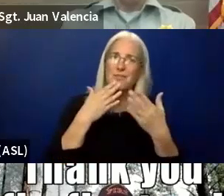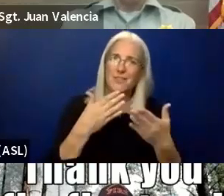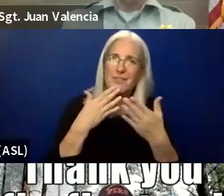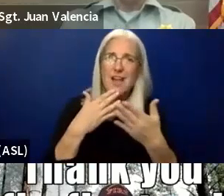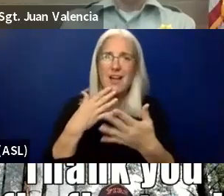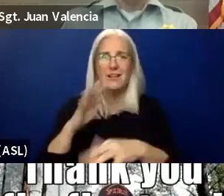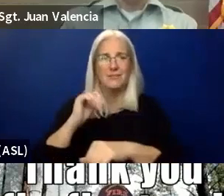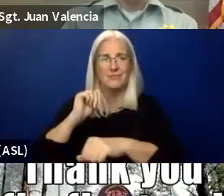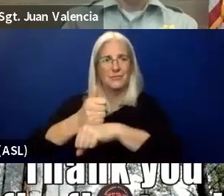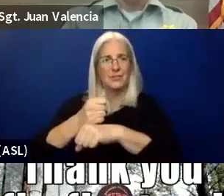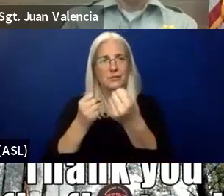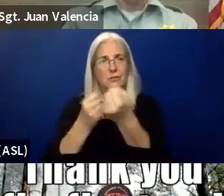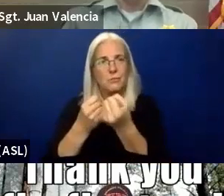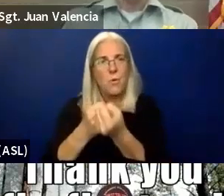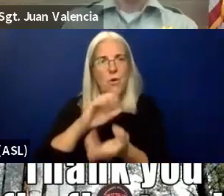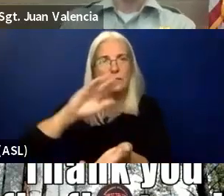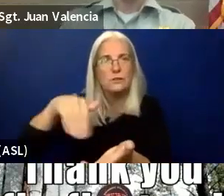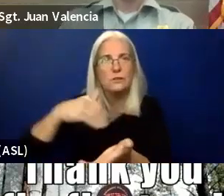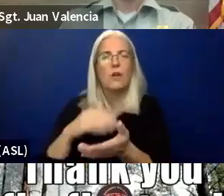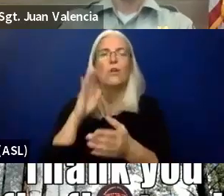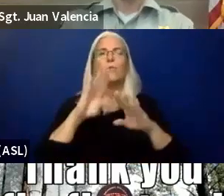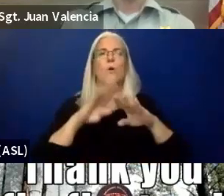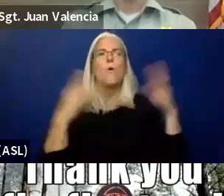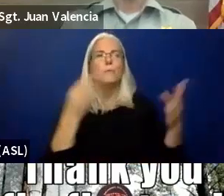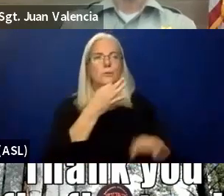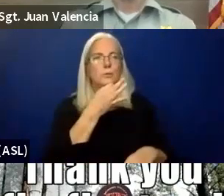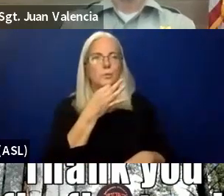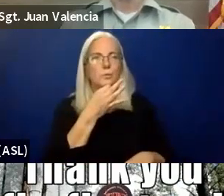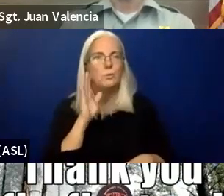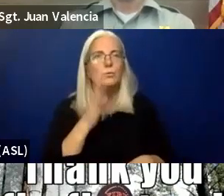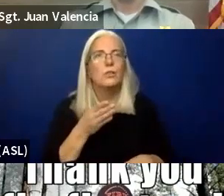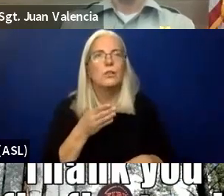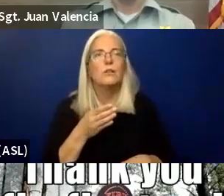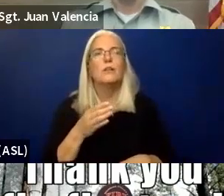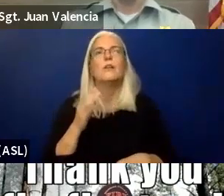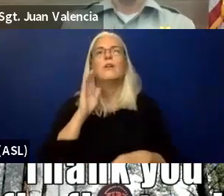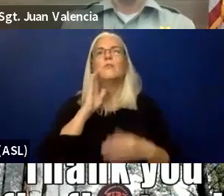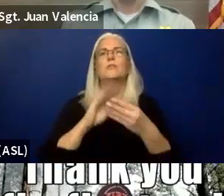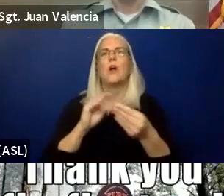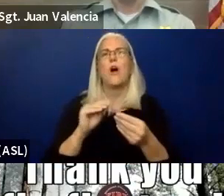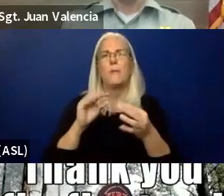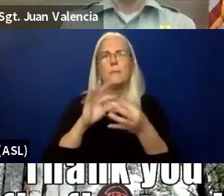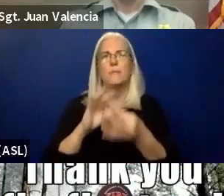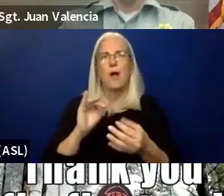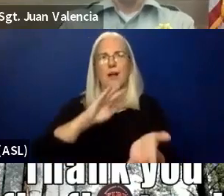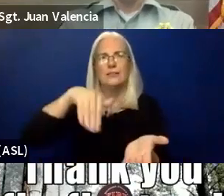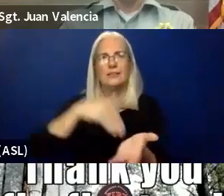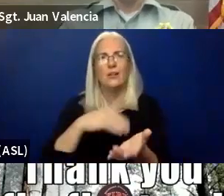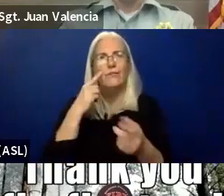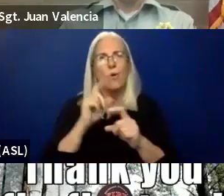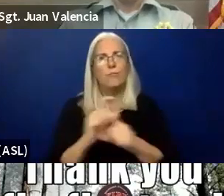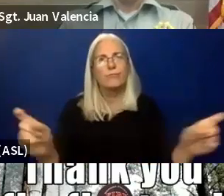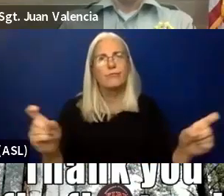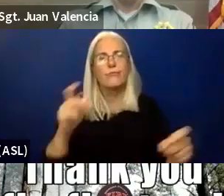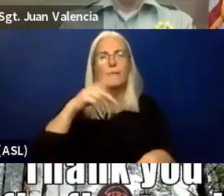open soon. We talked a little bit about the centers for distribution of protective equipment so that